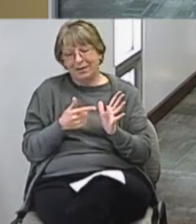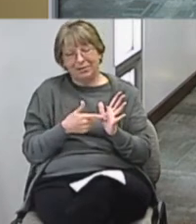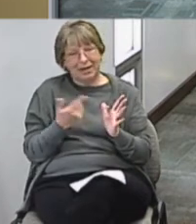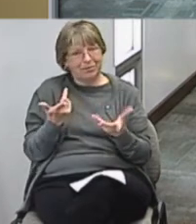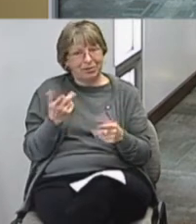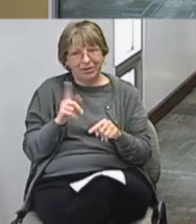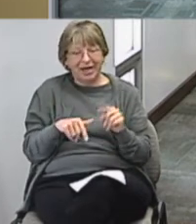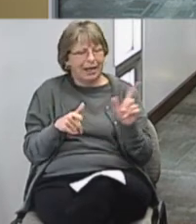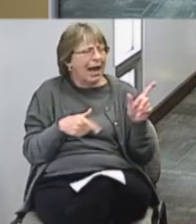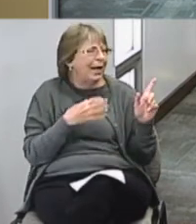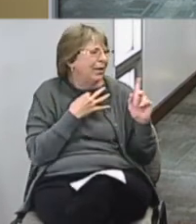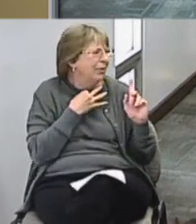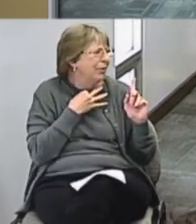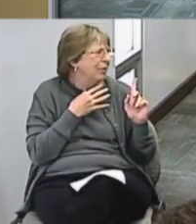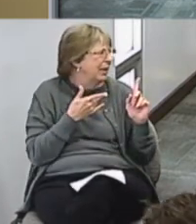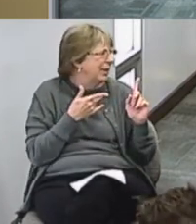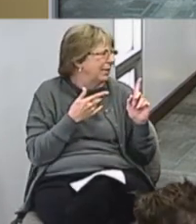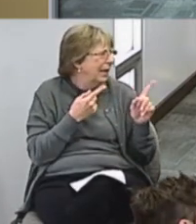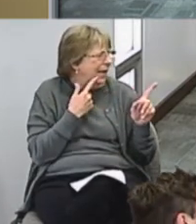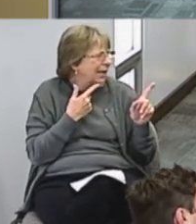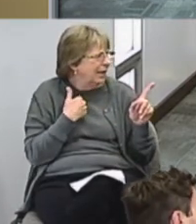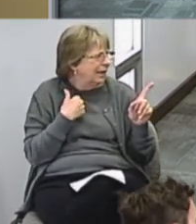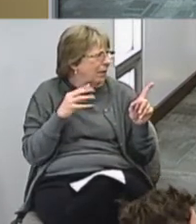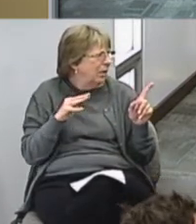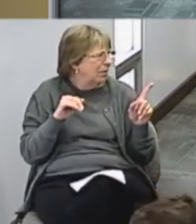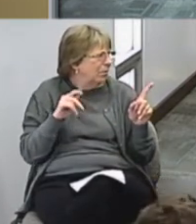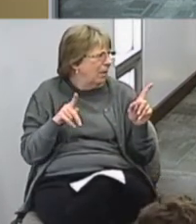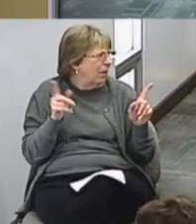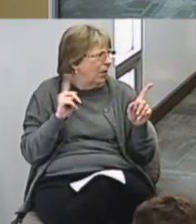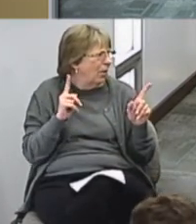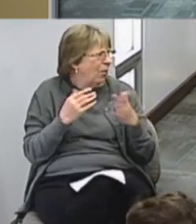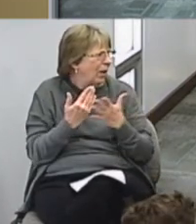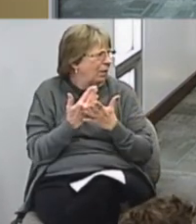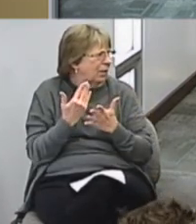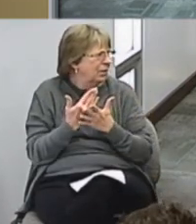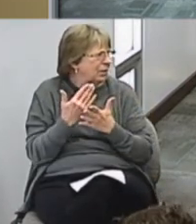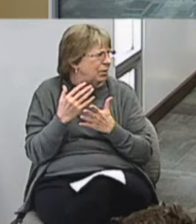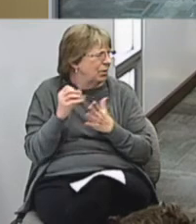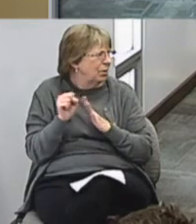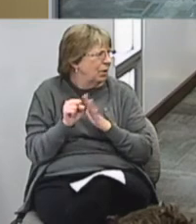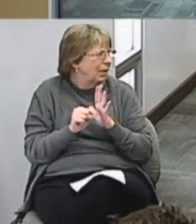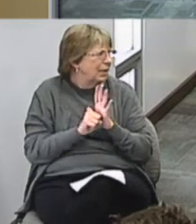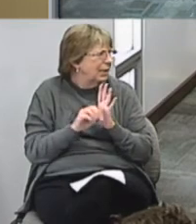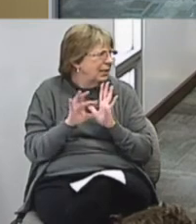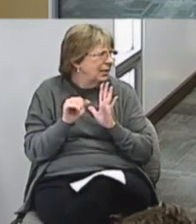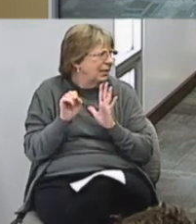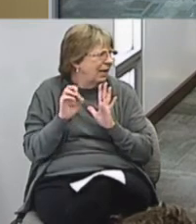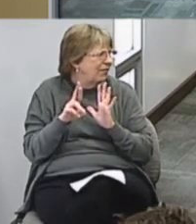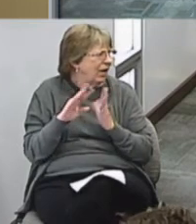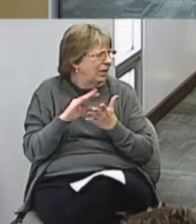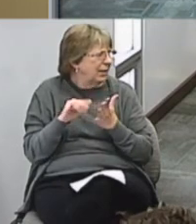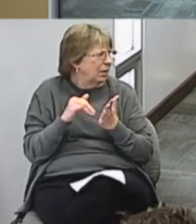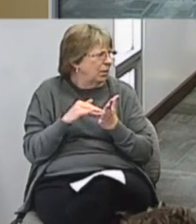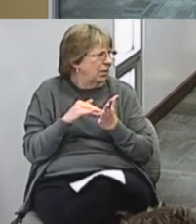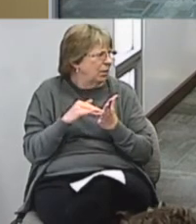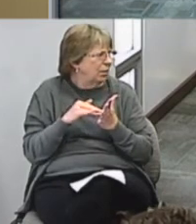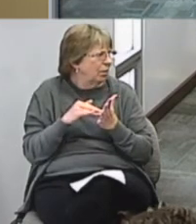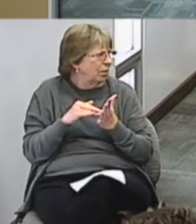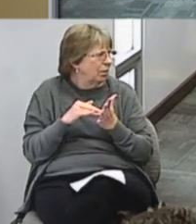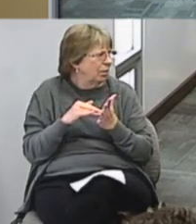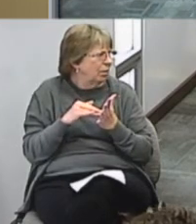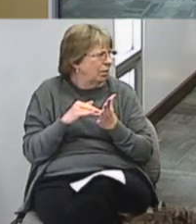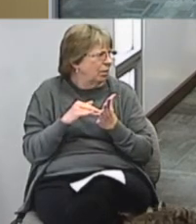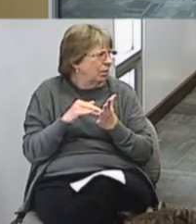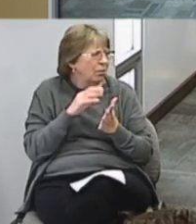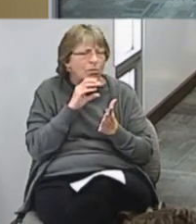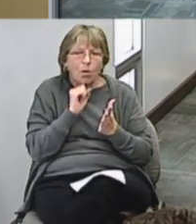out of curiosity, can you tell me on that map where the new proposed daycare center is, the old OB school? I'm just curious. Right. The